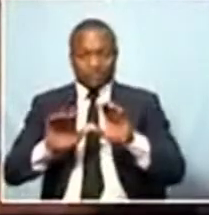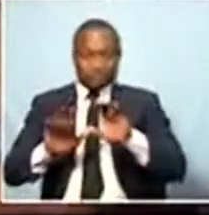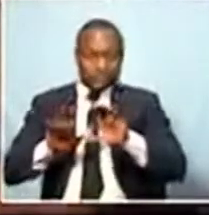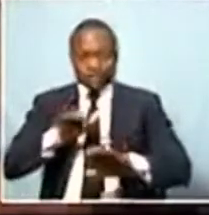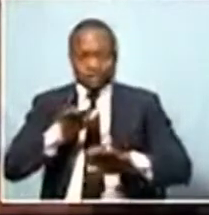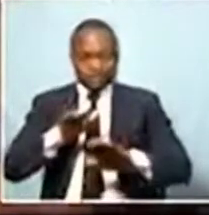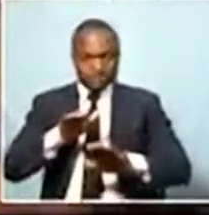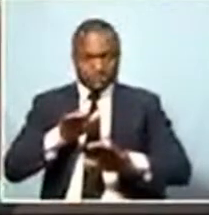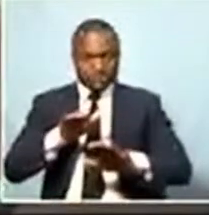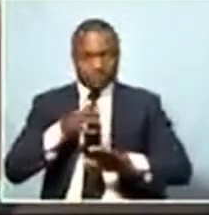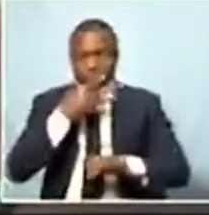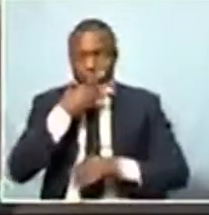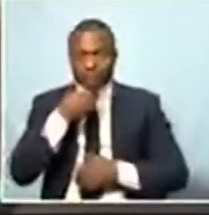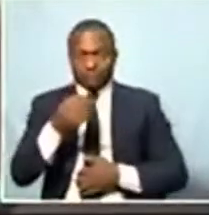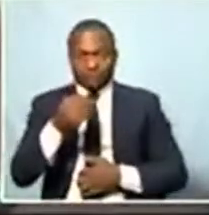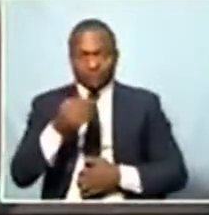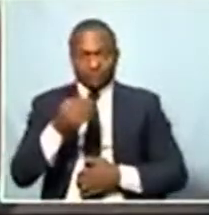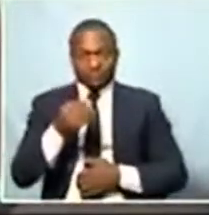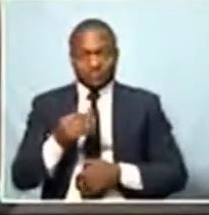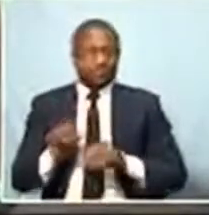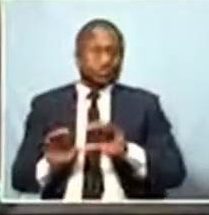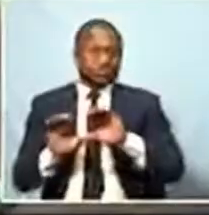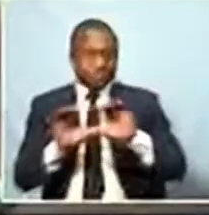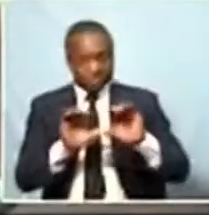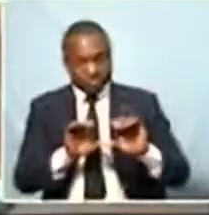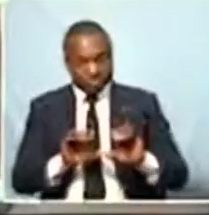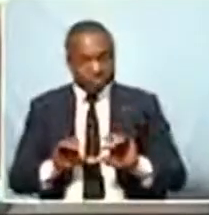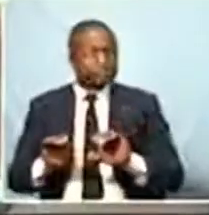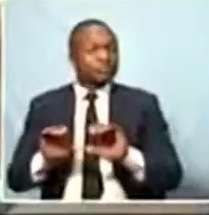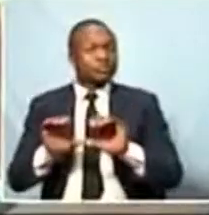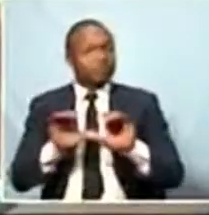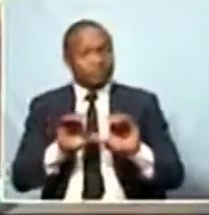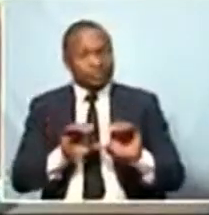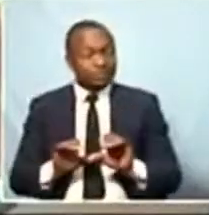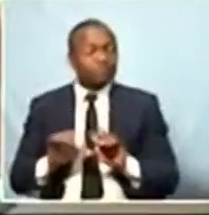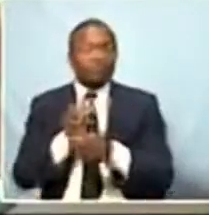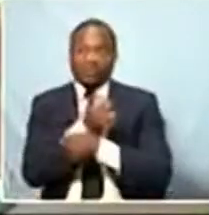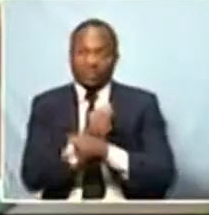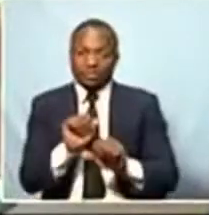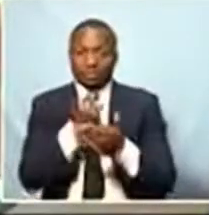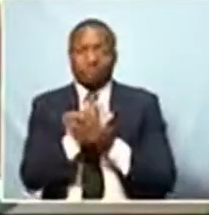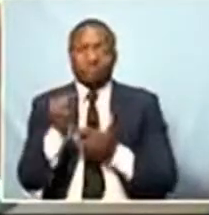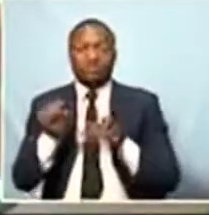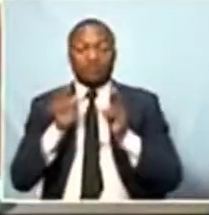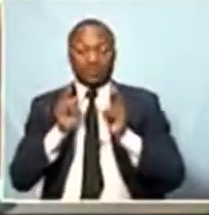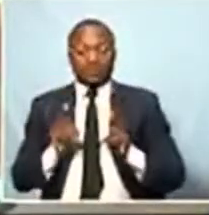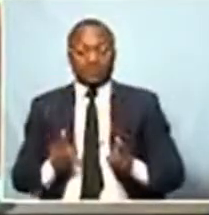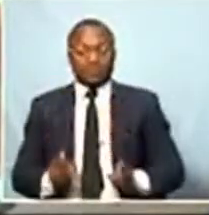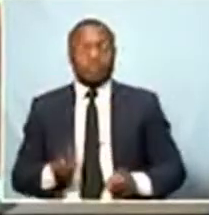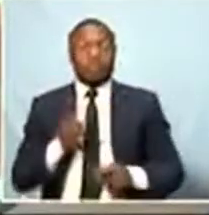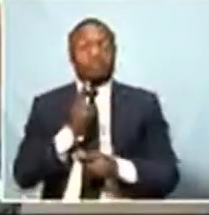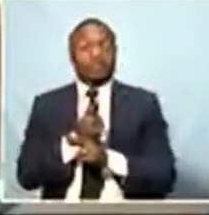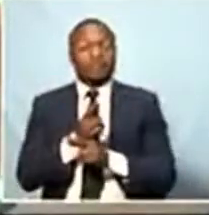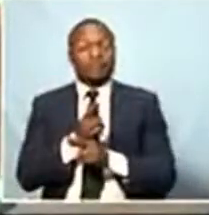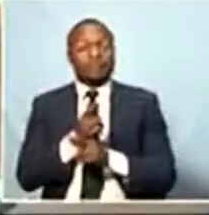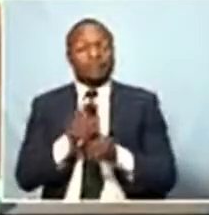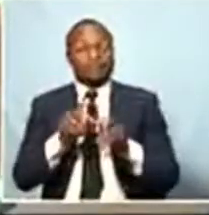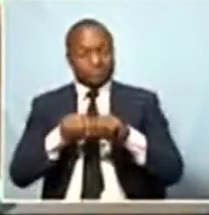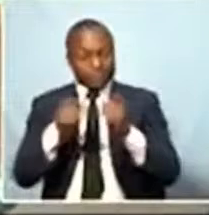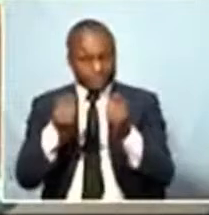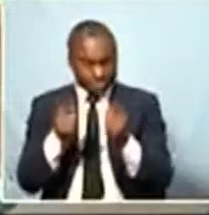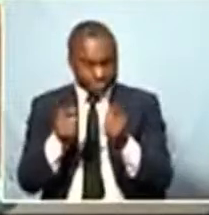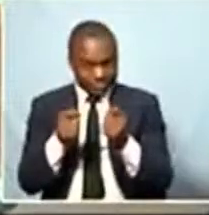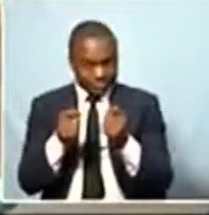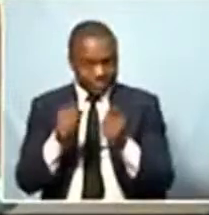to provide redress to victims or complainants of human rights violations or abuse? Firstly,